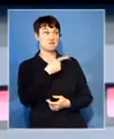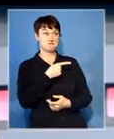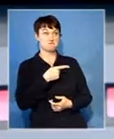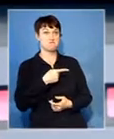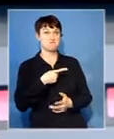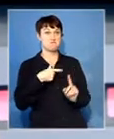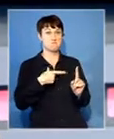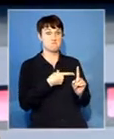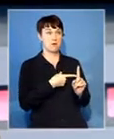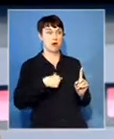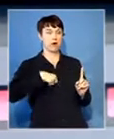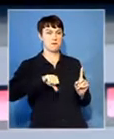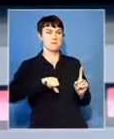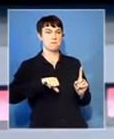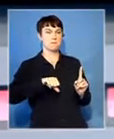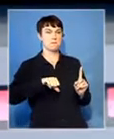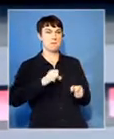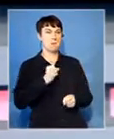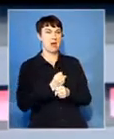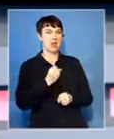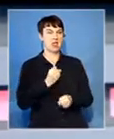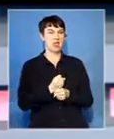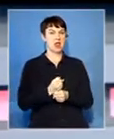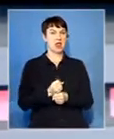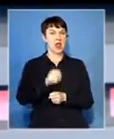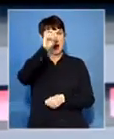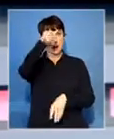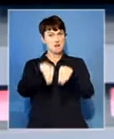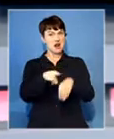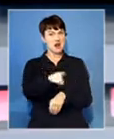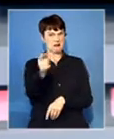to sort of criminalize what was a